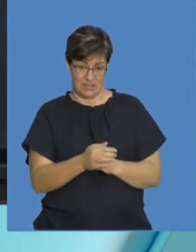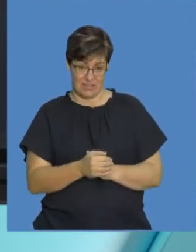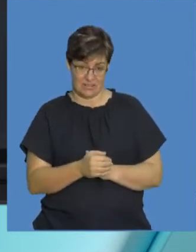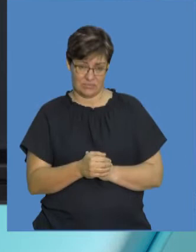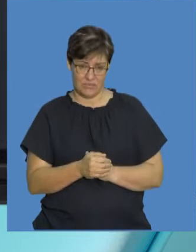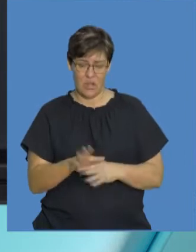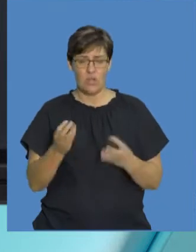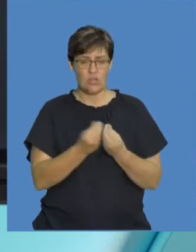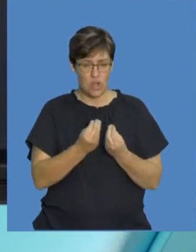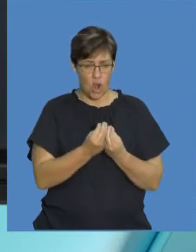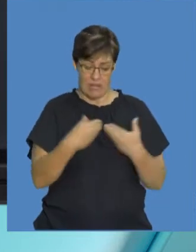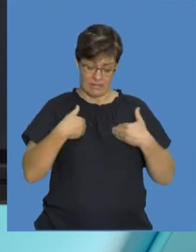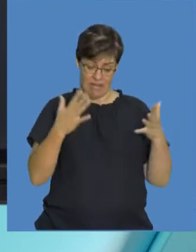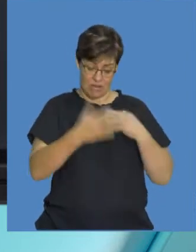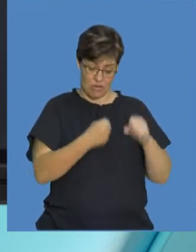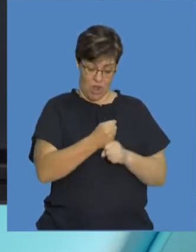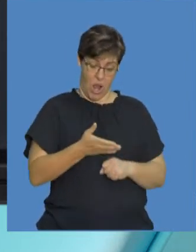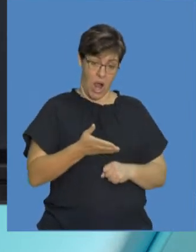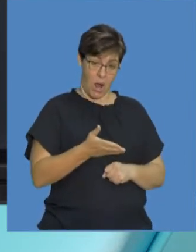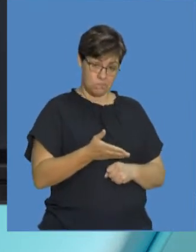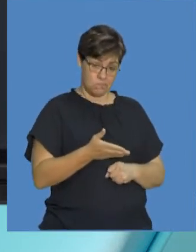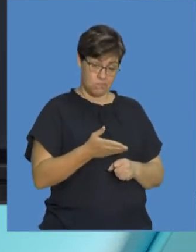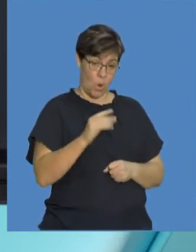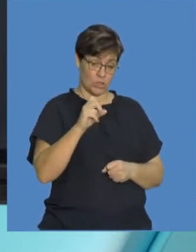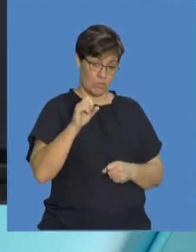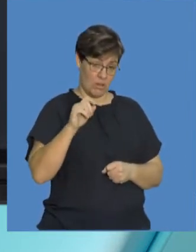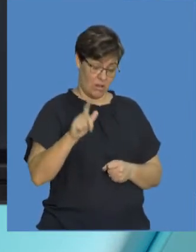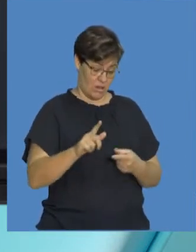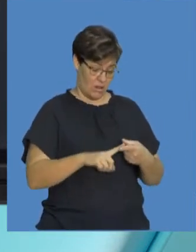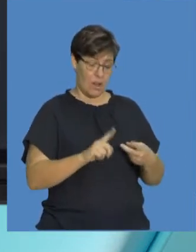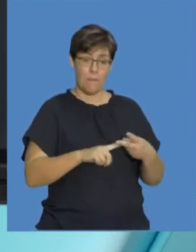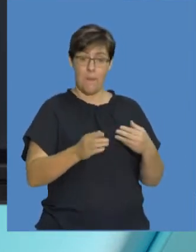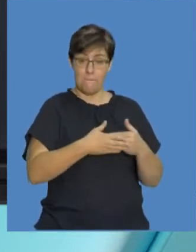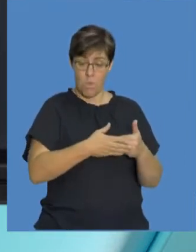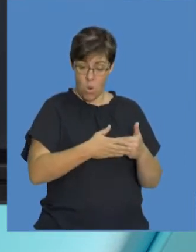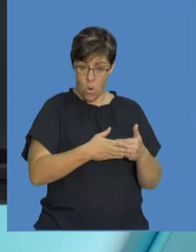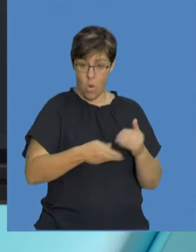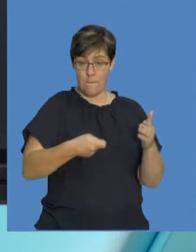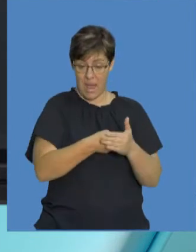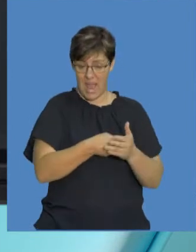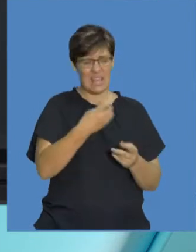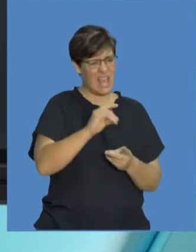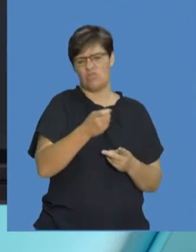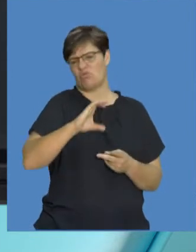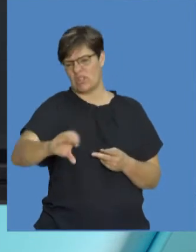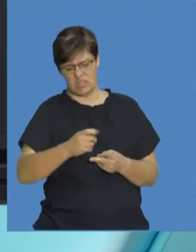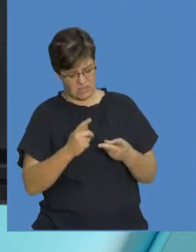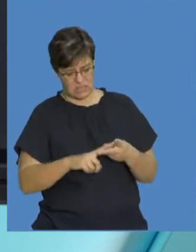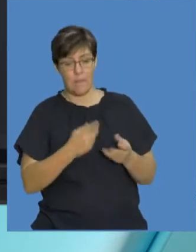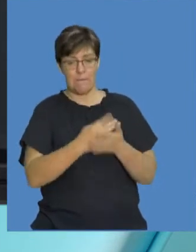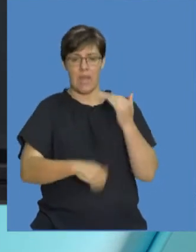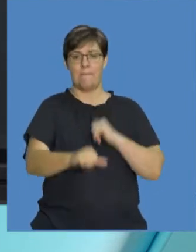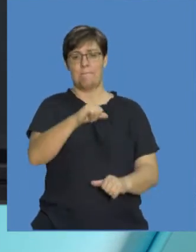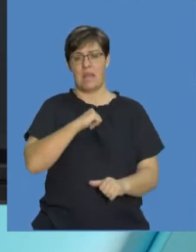In other words, that's the stock that I had at the beginning of the year of consumables. I purchased more for cash or credit,